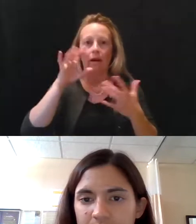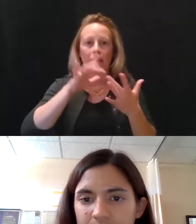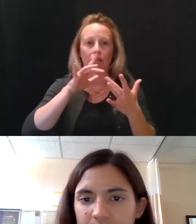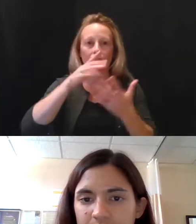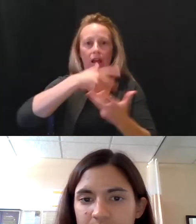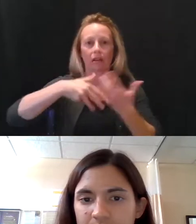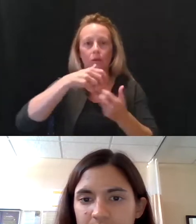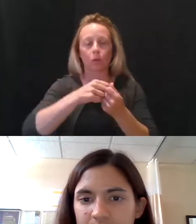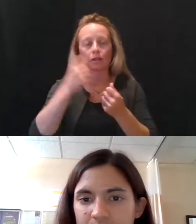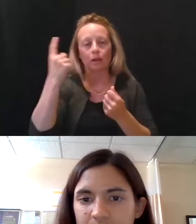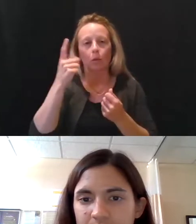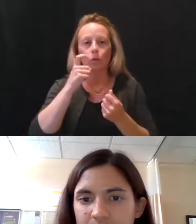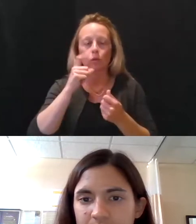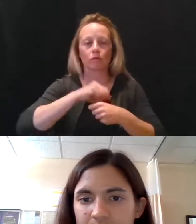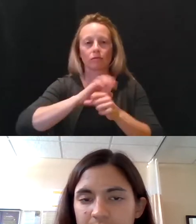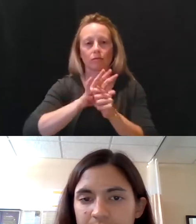positive.